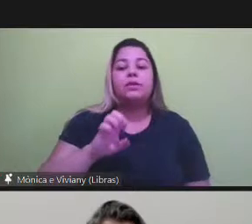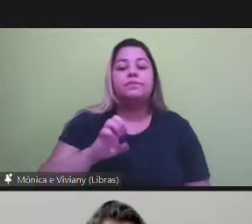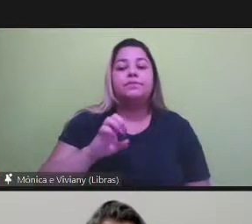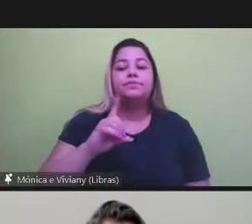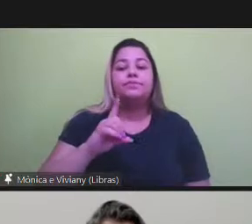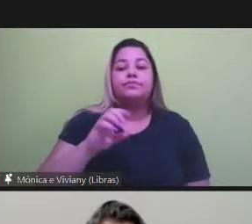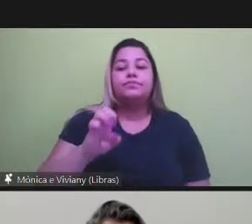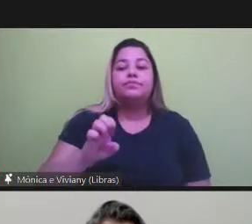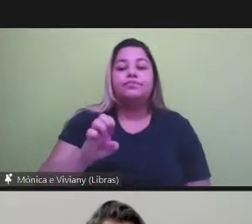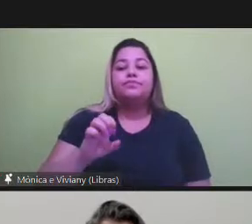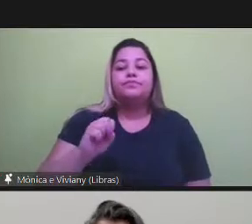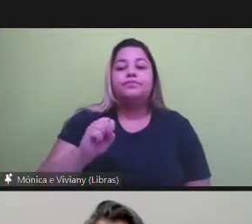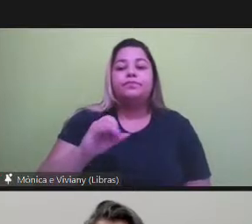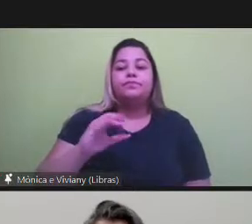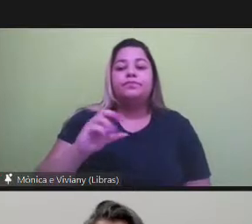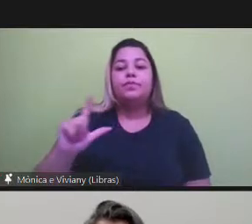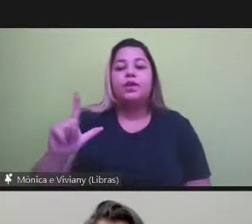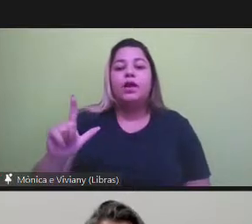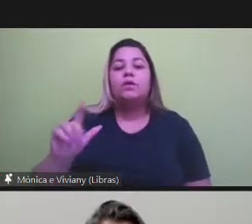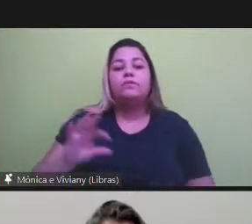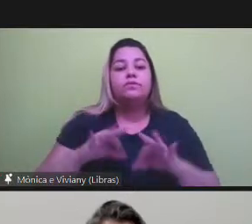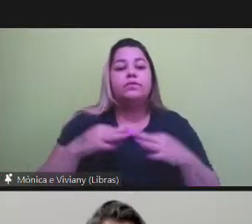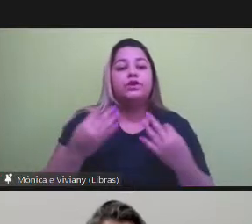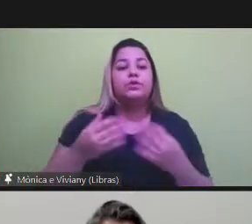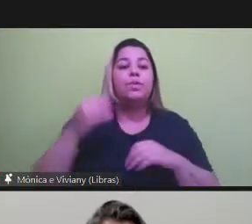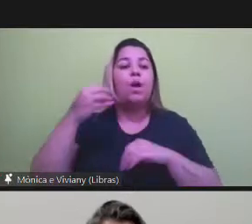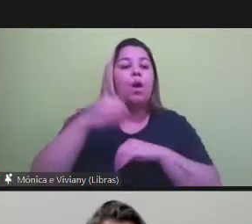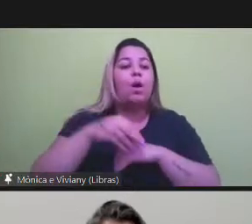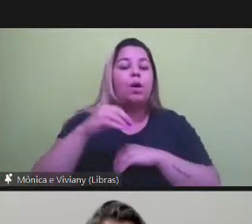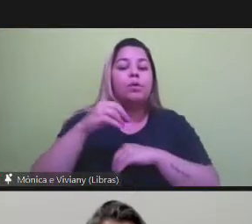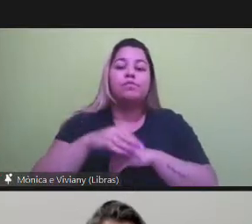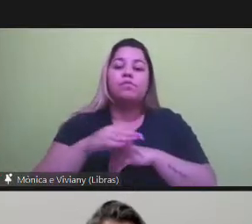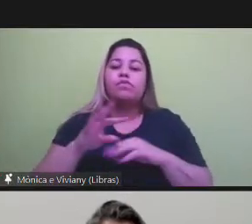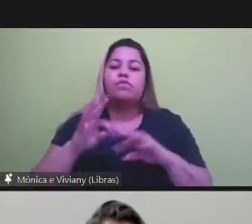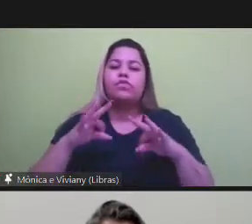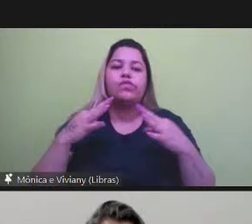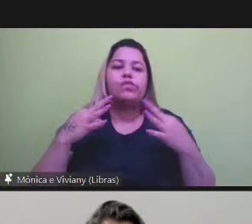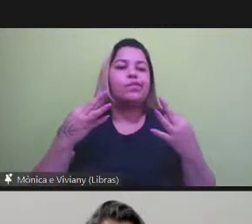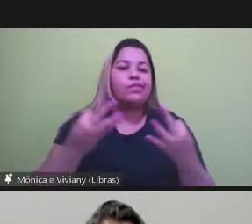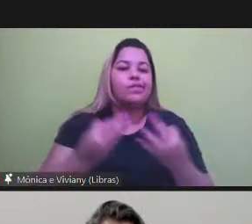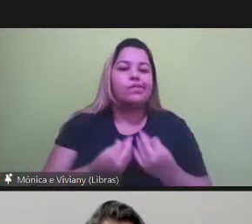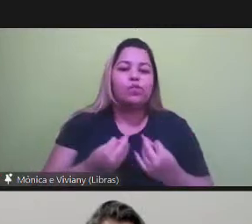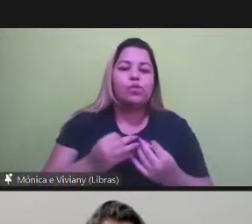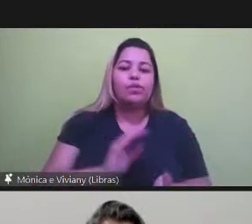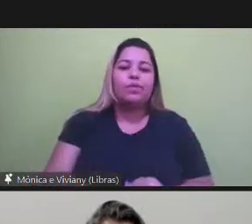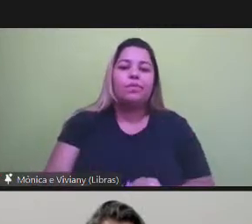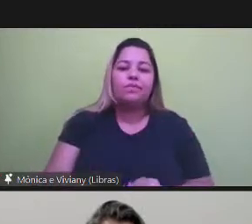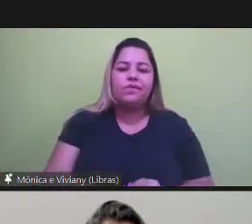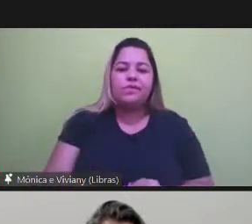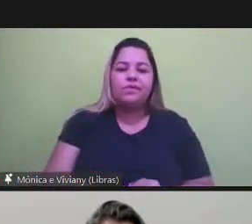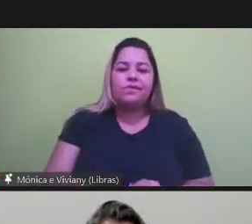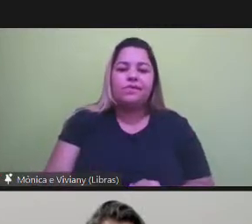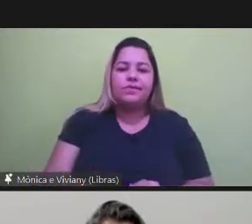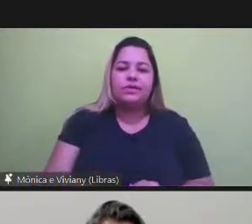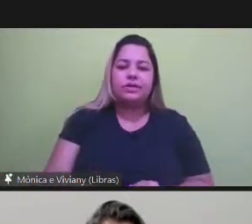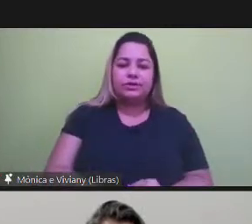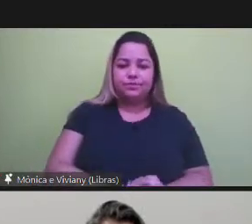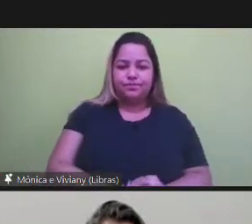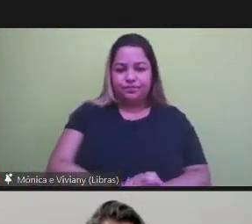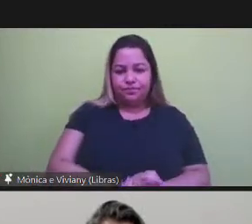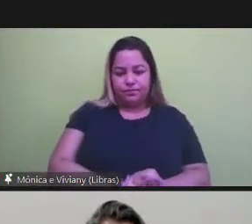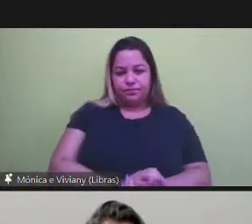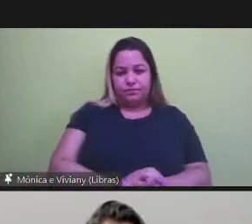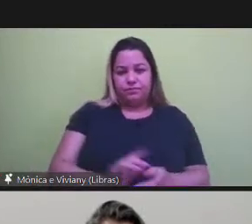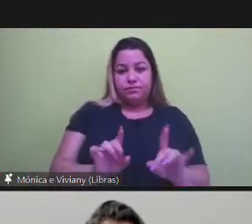social network for families to share their challenges and activities amongst